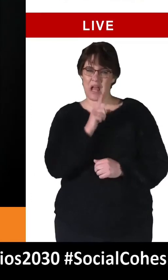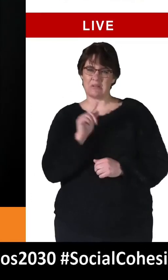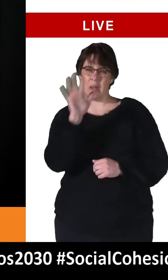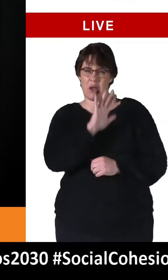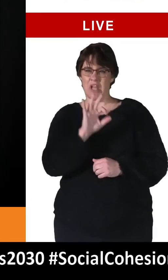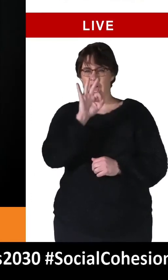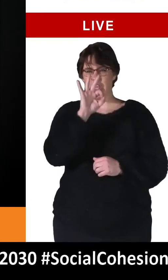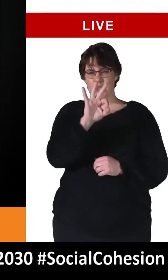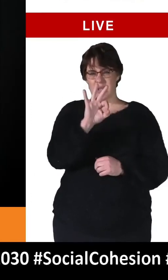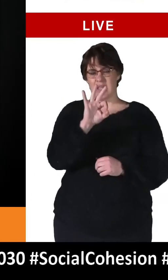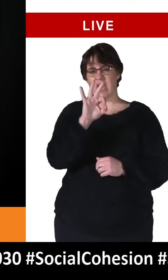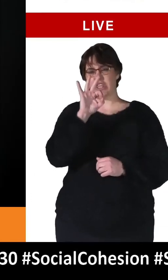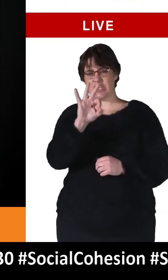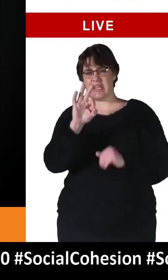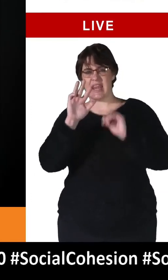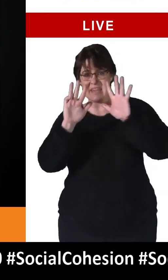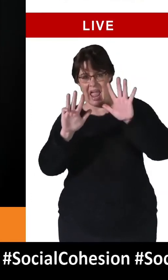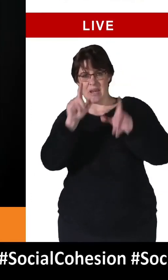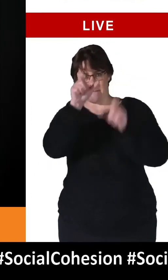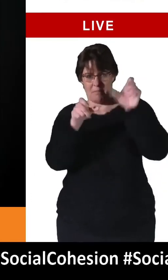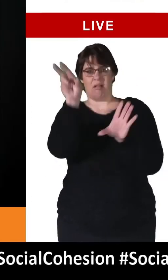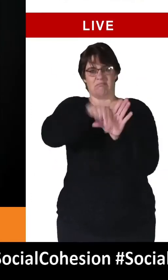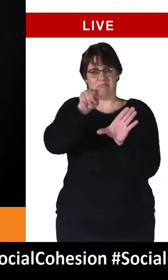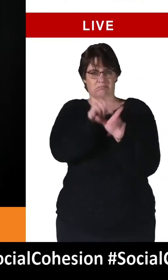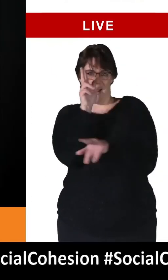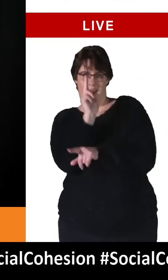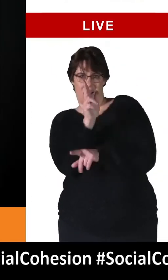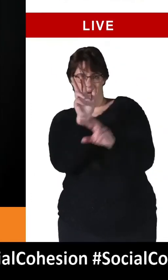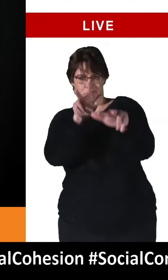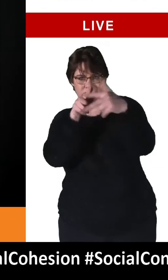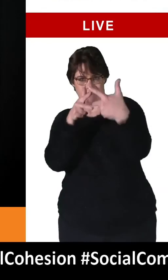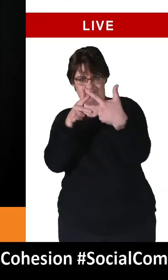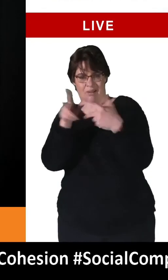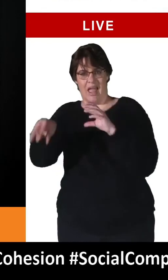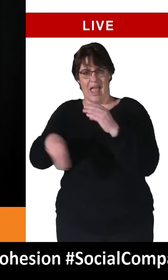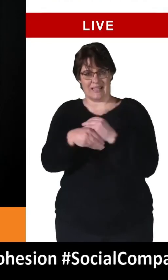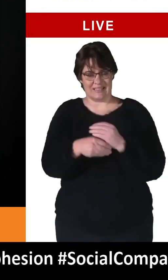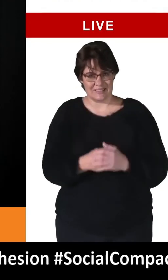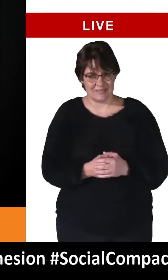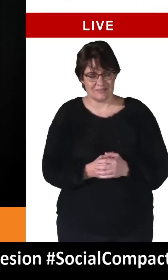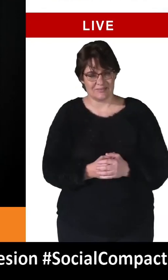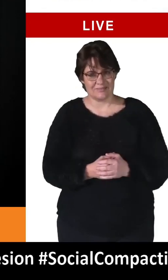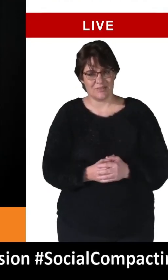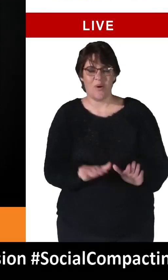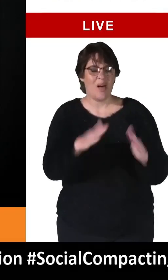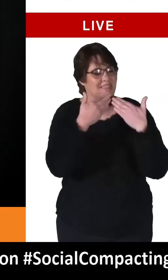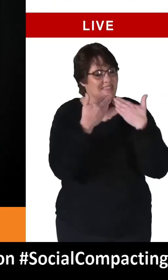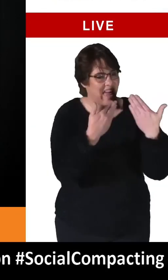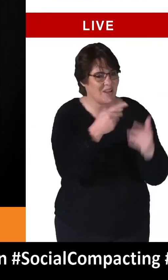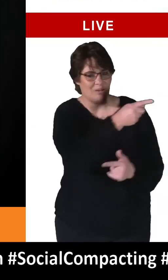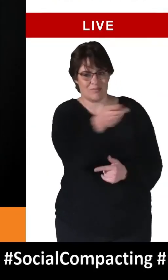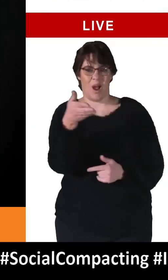about 339 people that are participating in this webinar. I'd like to thank you for